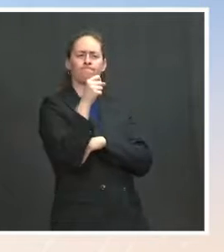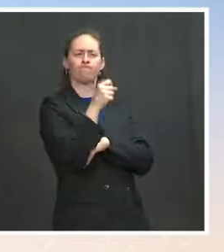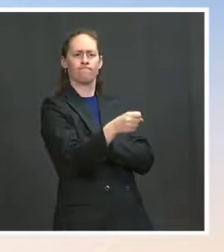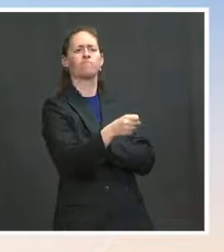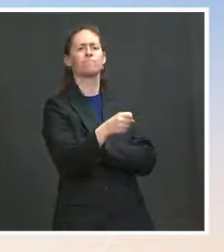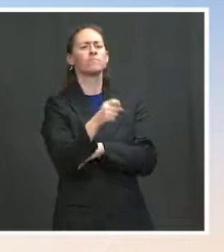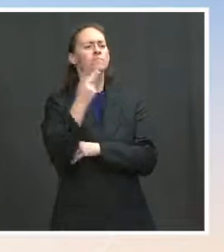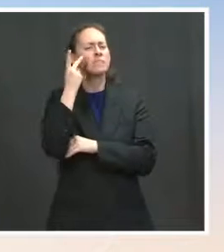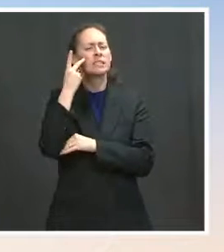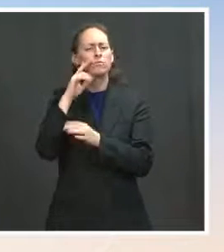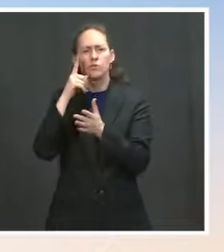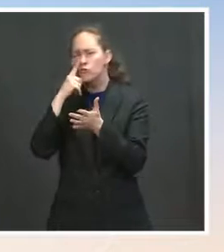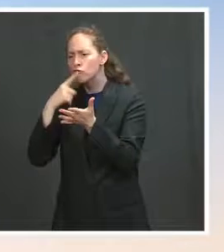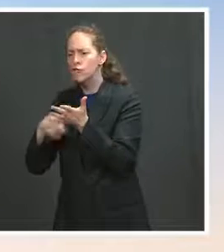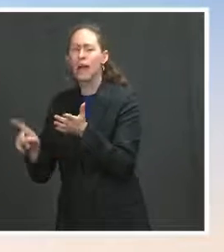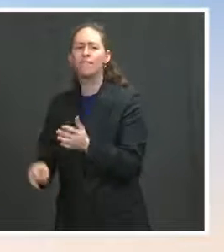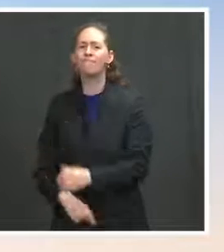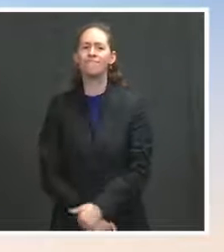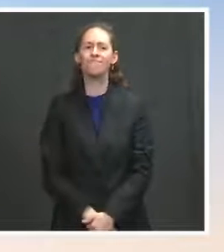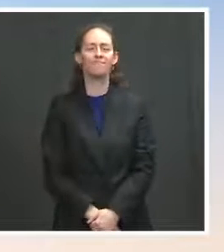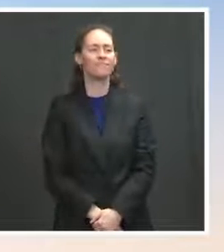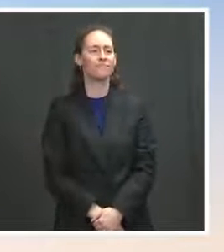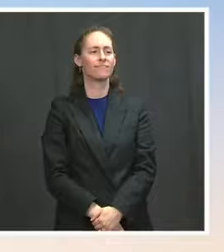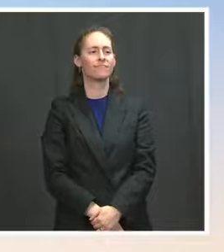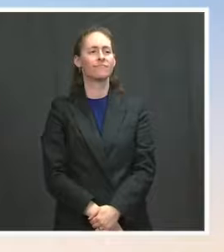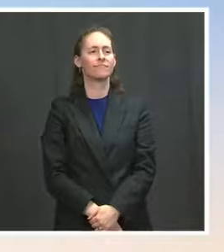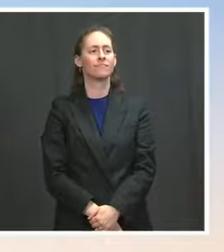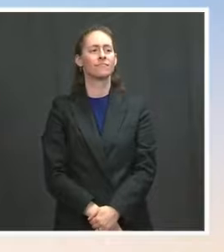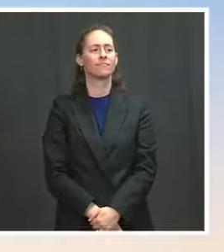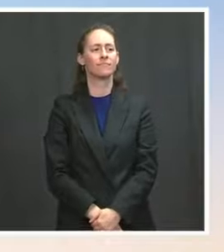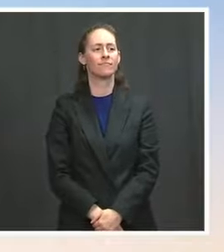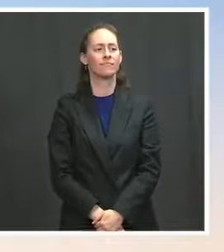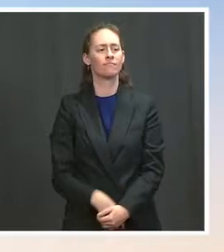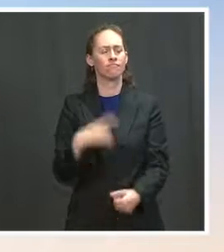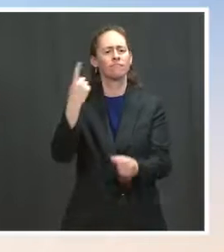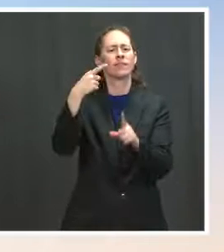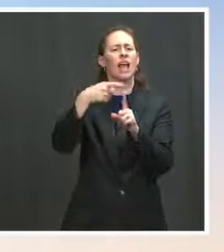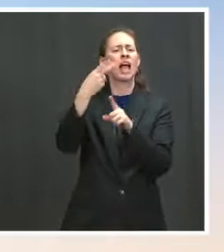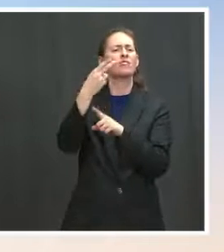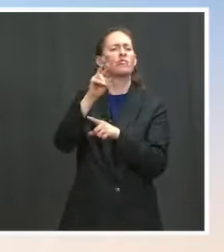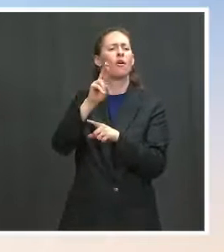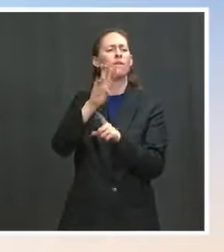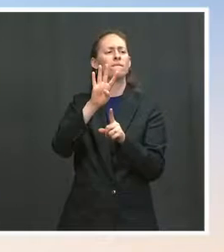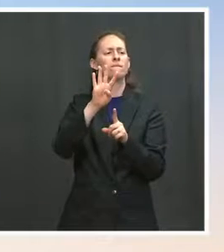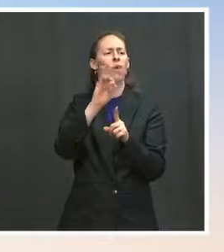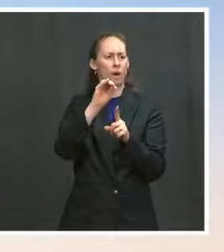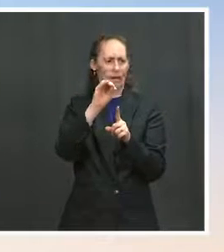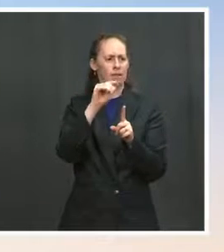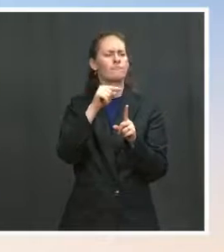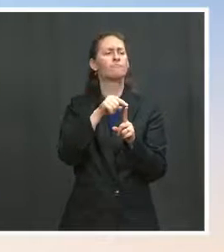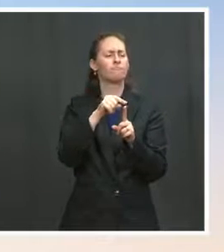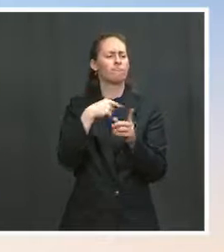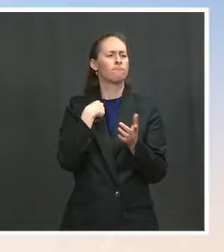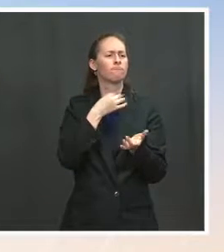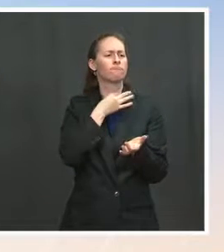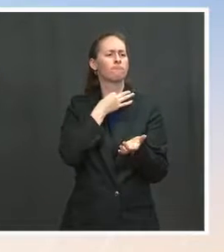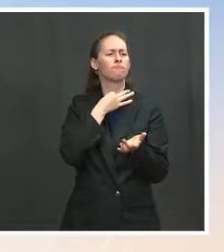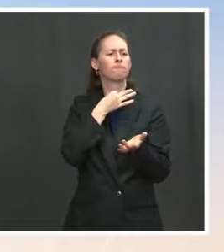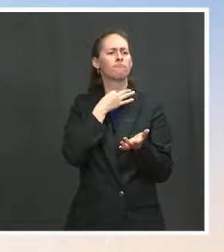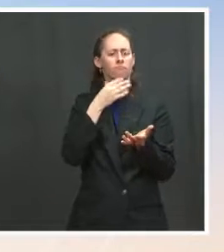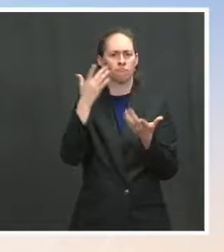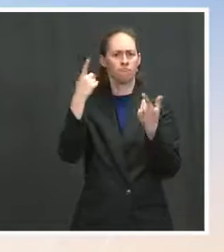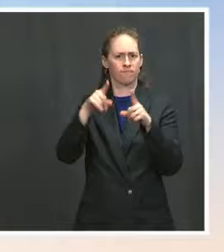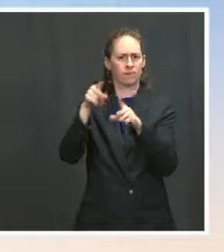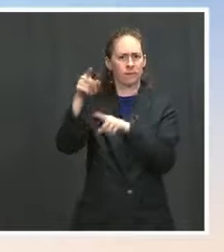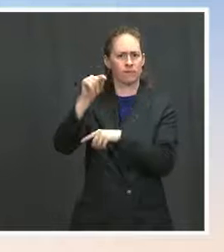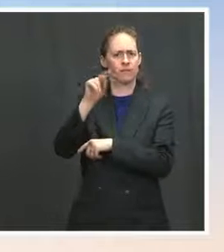timeline. And on H.R. 40, President Biden was obviously in Tulsa there. I was also there talking to some activists, and they heard